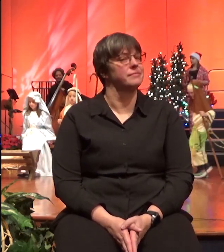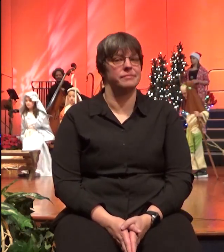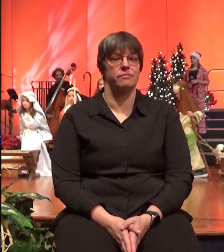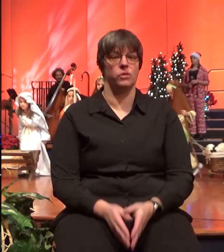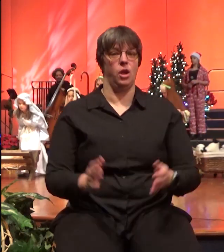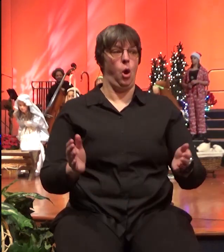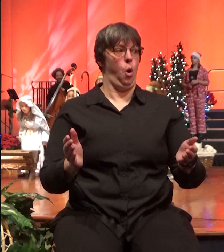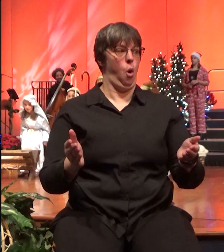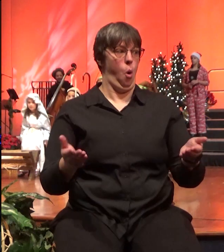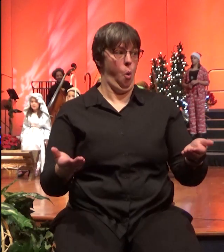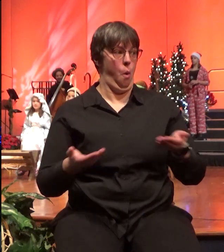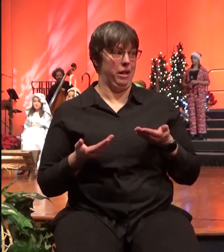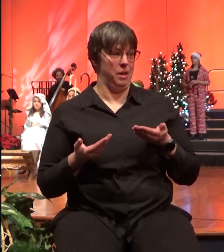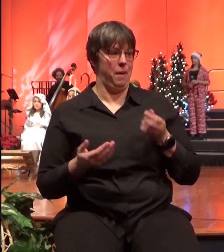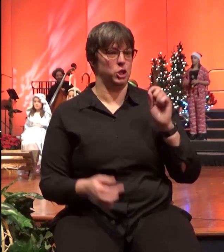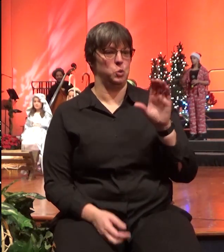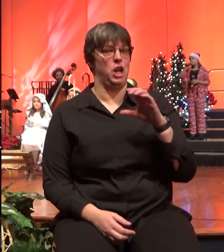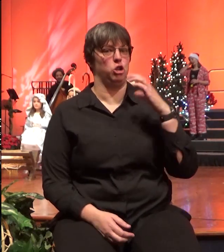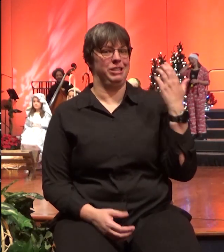Welcome to A Christmas Story.